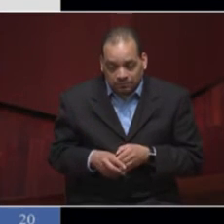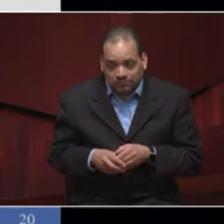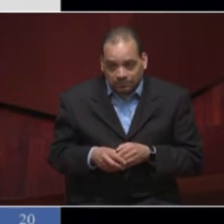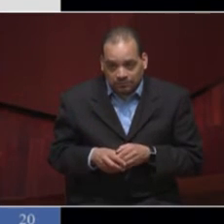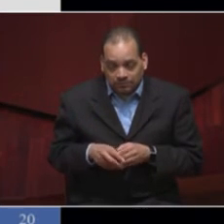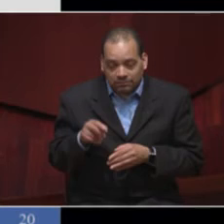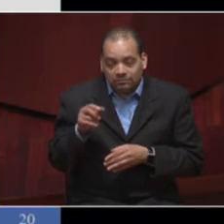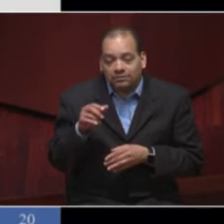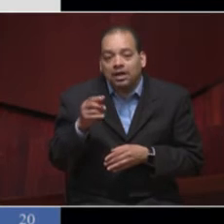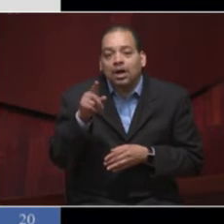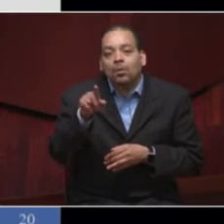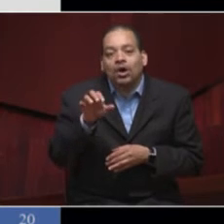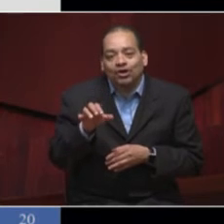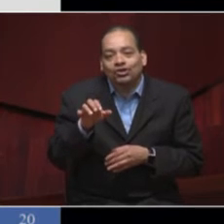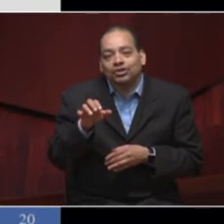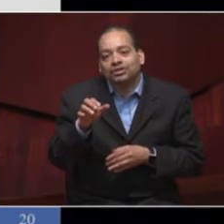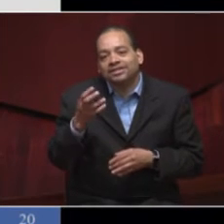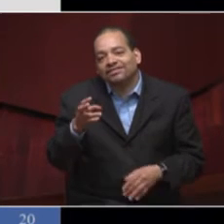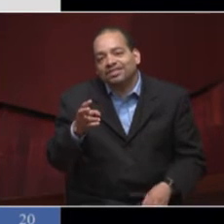117.4 cubic feet,